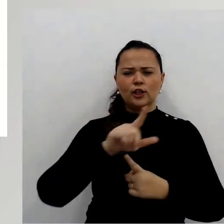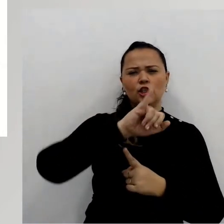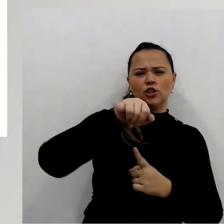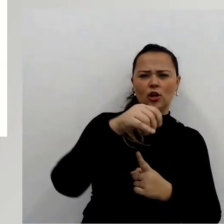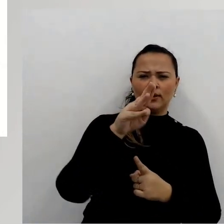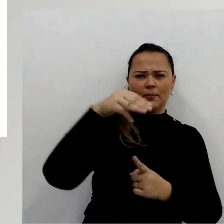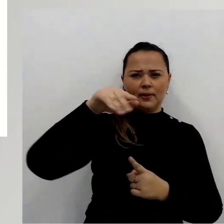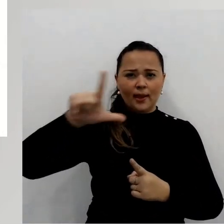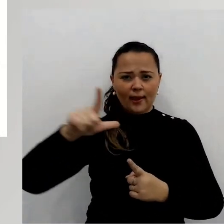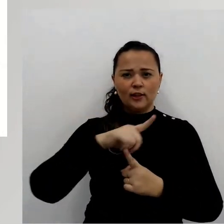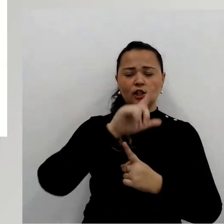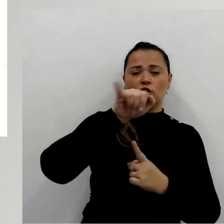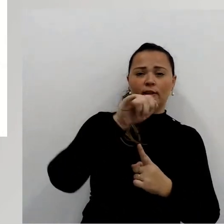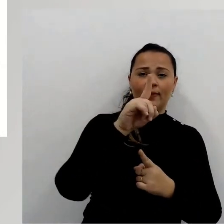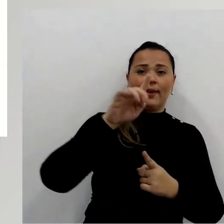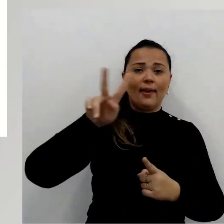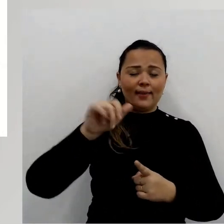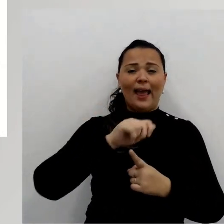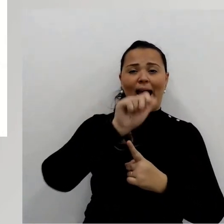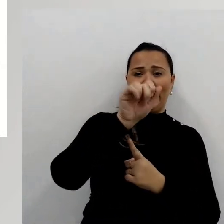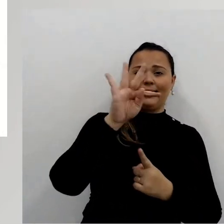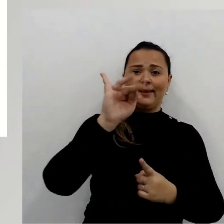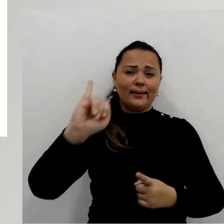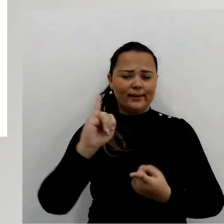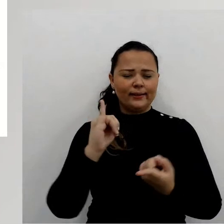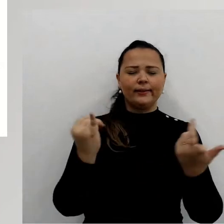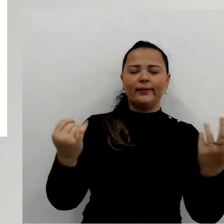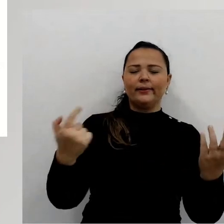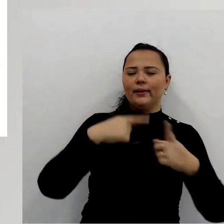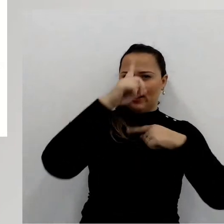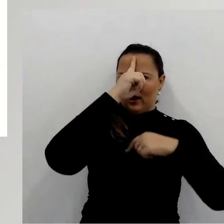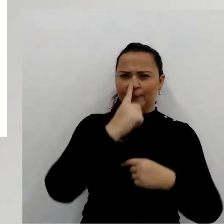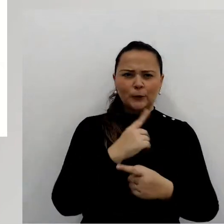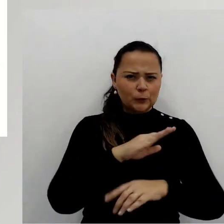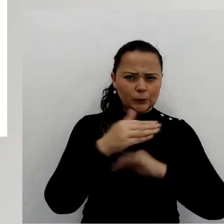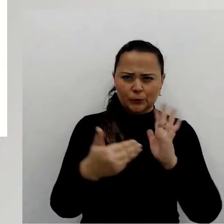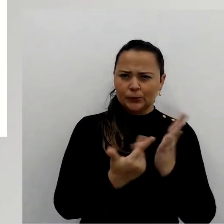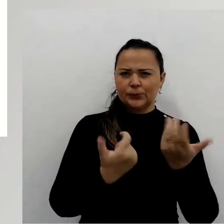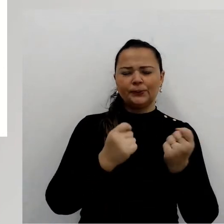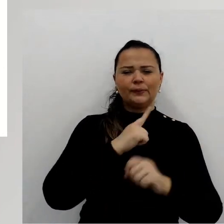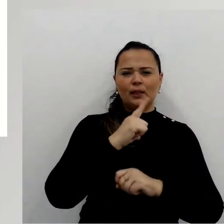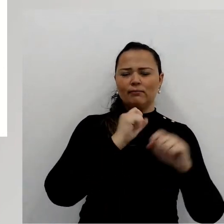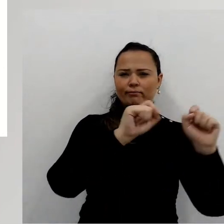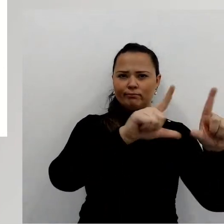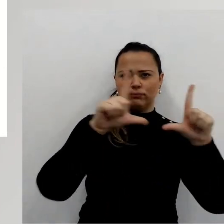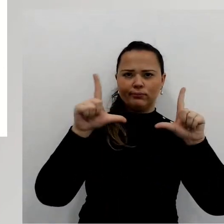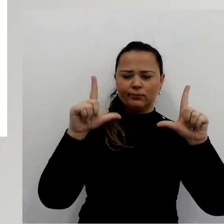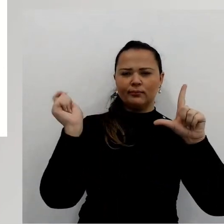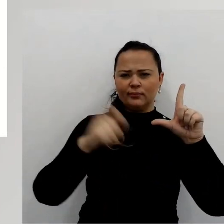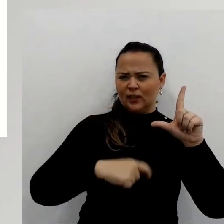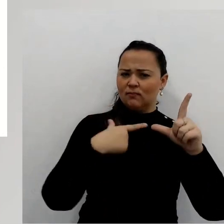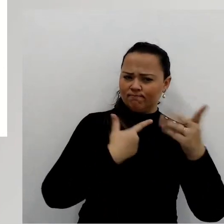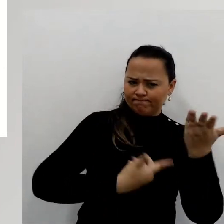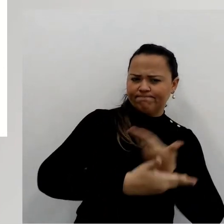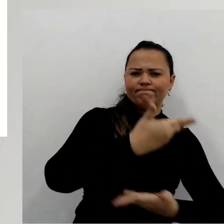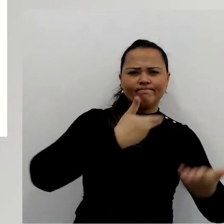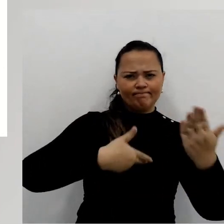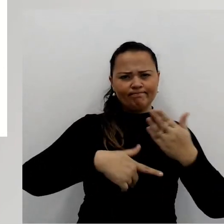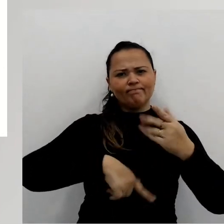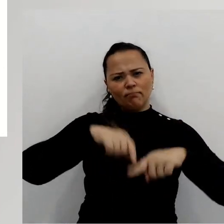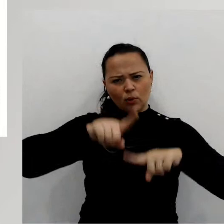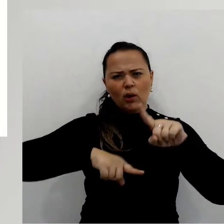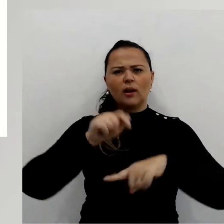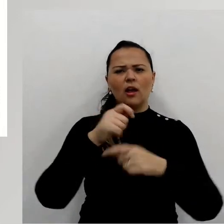application programming interfaces, where actually different pieces of that program and processes can